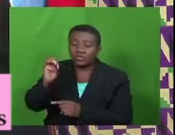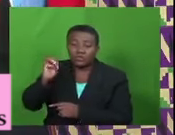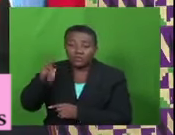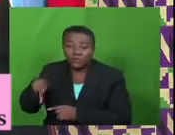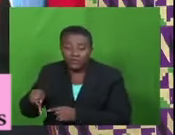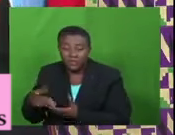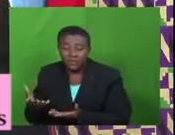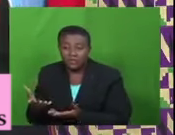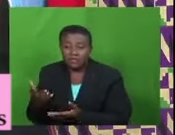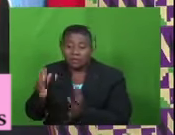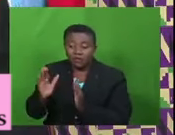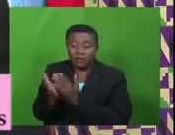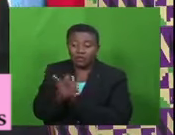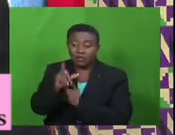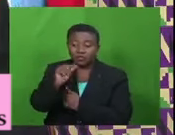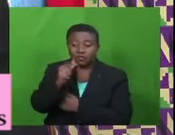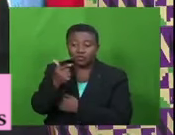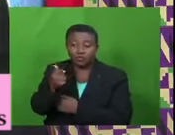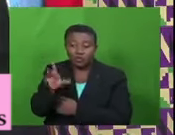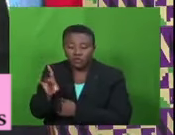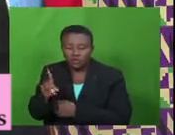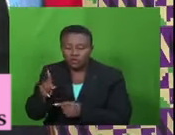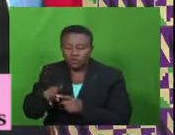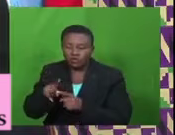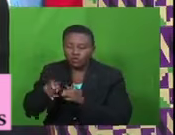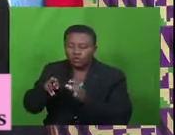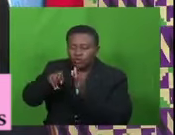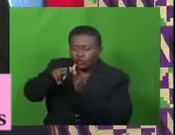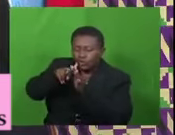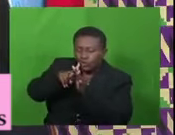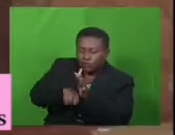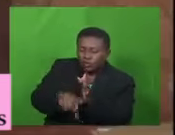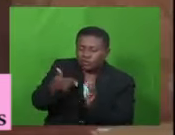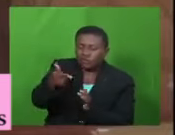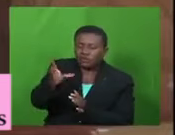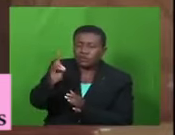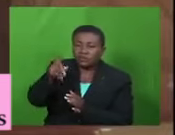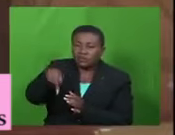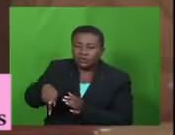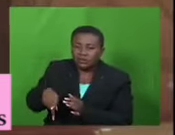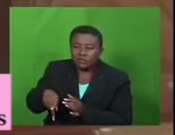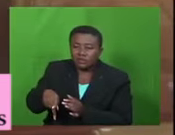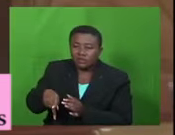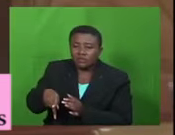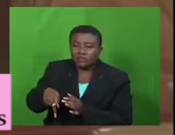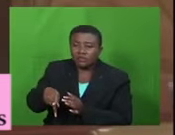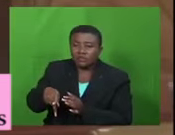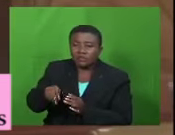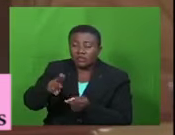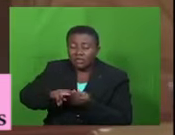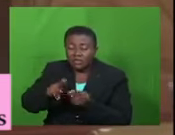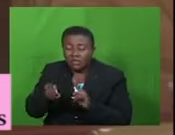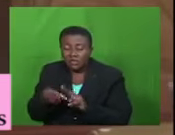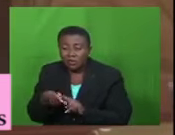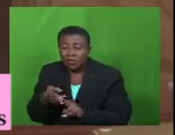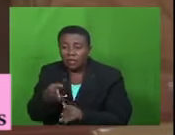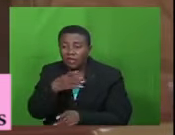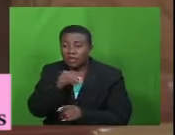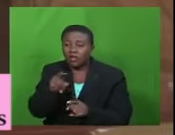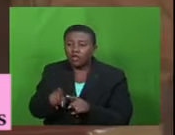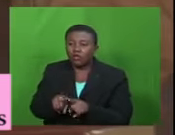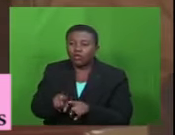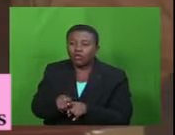2028 by reducing the debt to GDP ratio on a general classification basis and in present